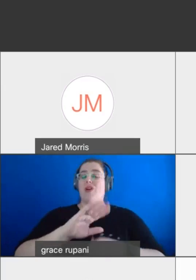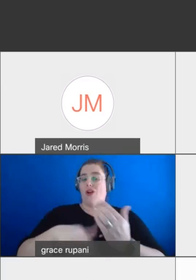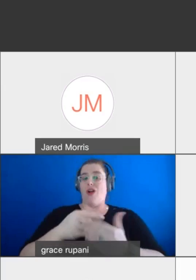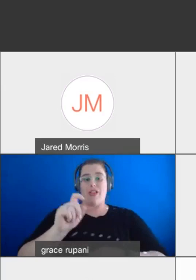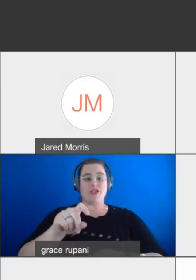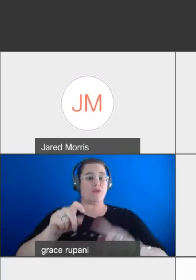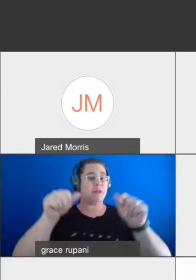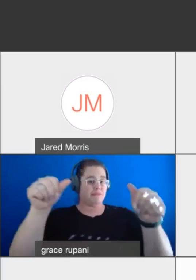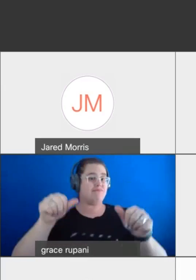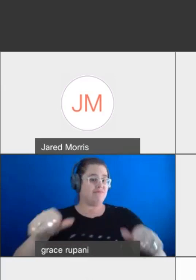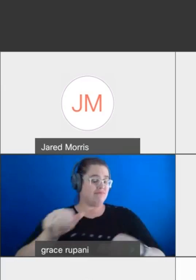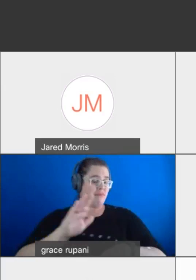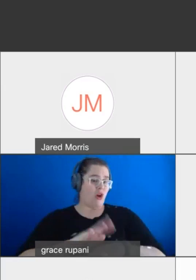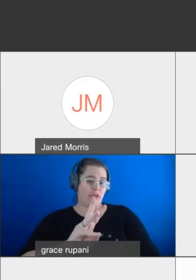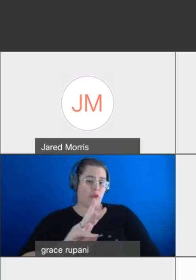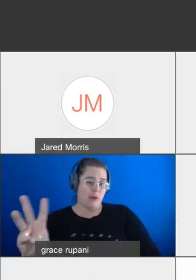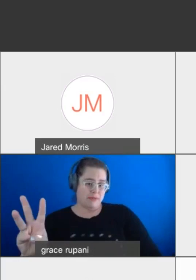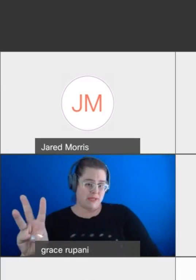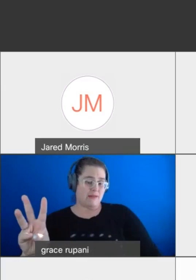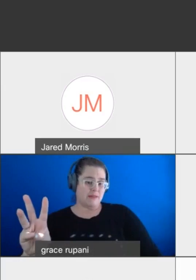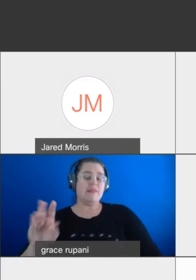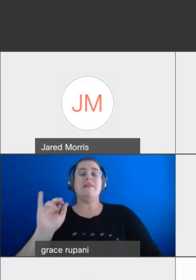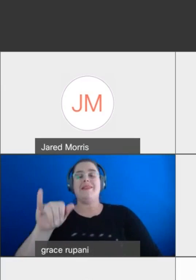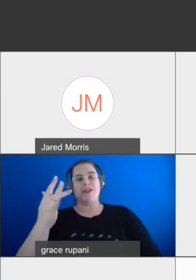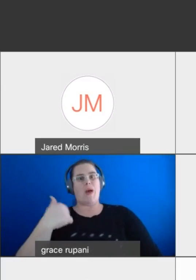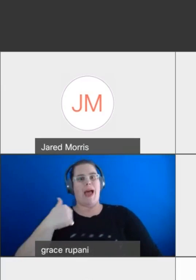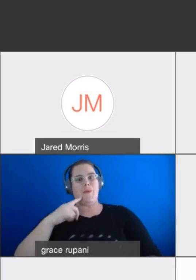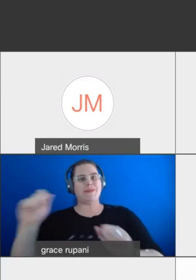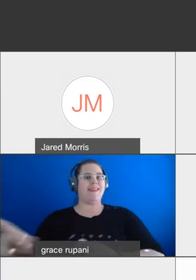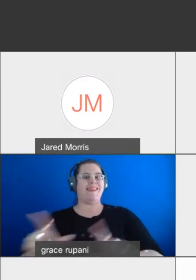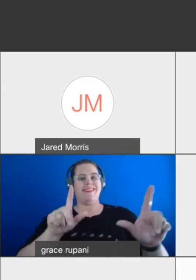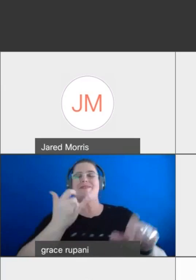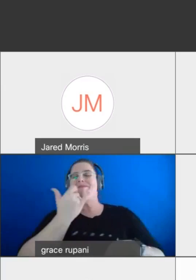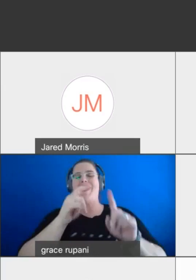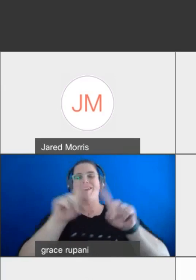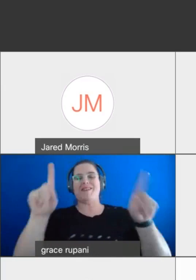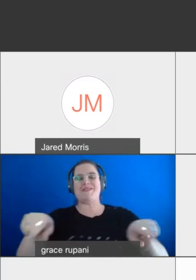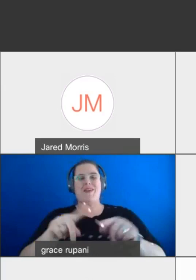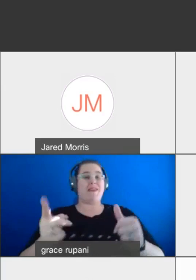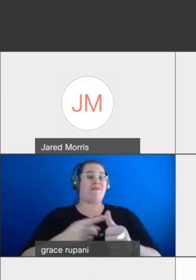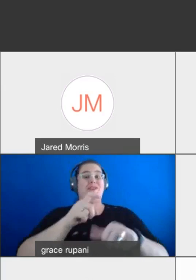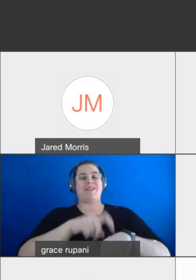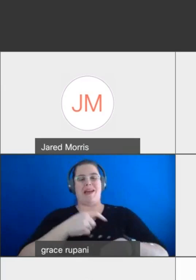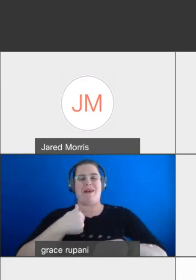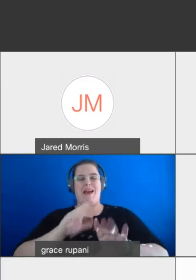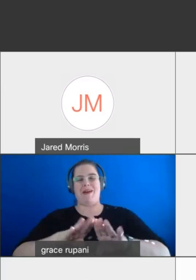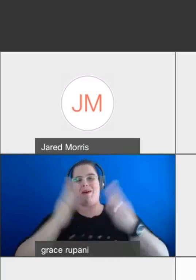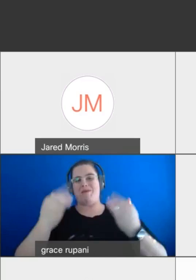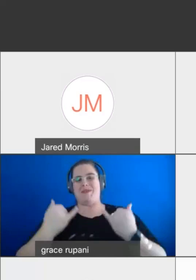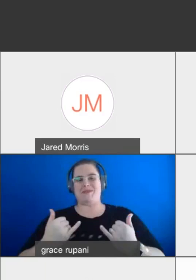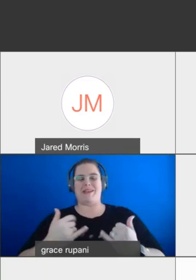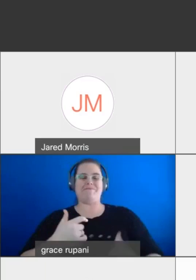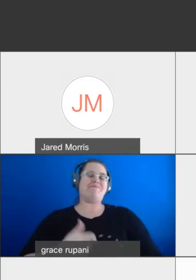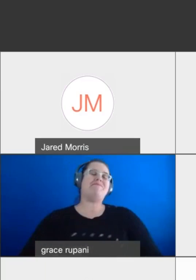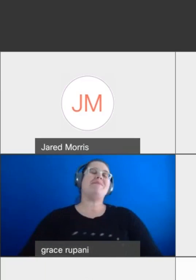website, which is why I was sharing the wrong screen when I first pulled up my screen today. And if you